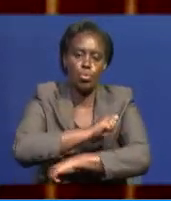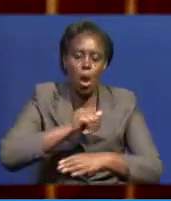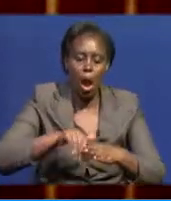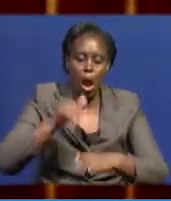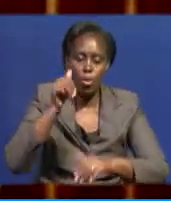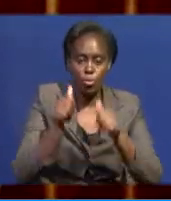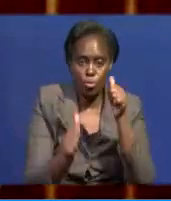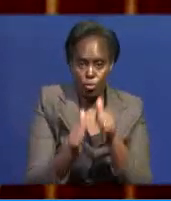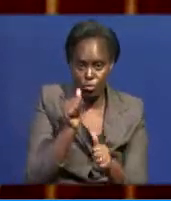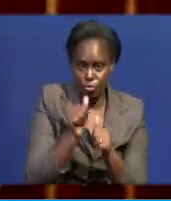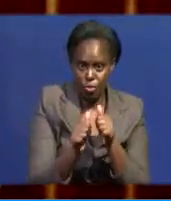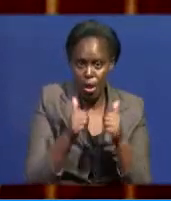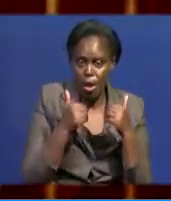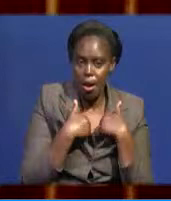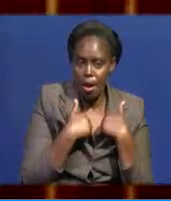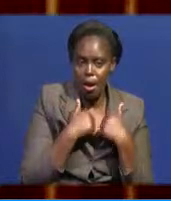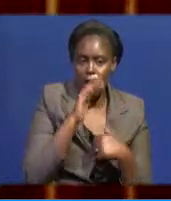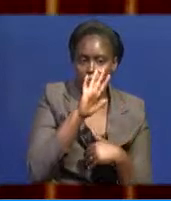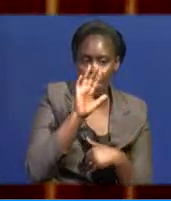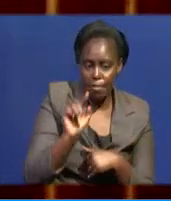of which we have